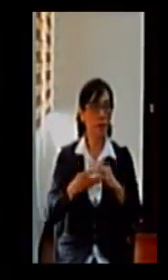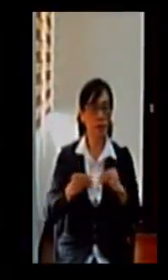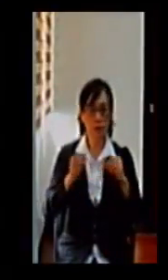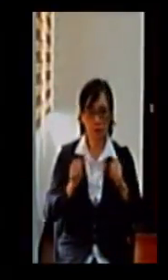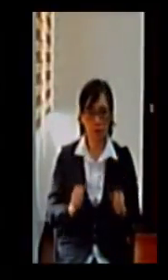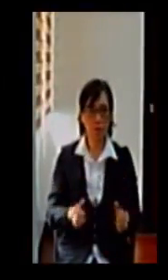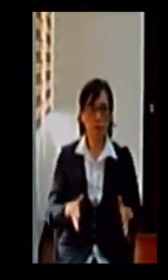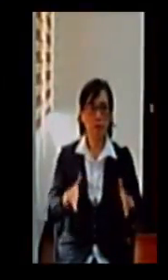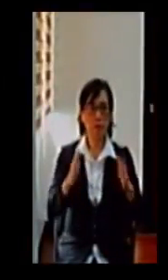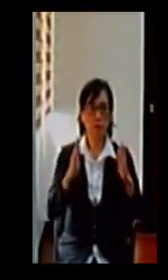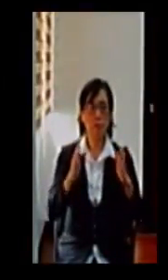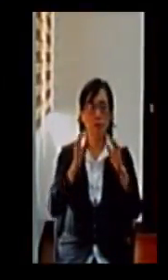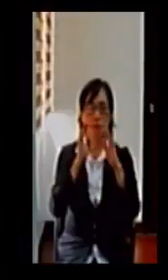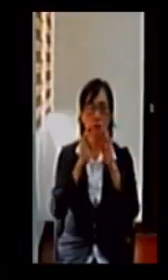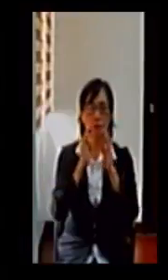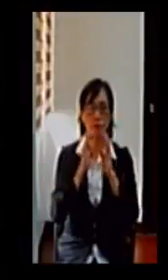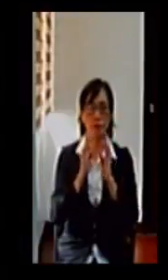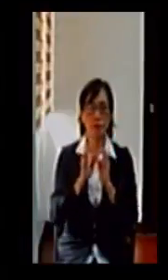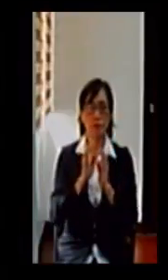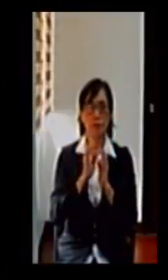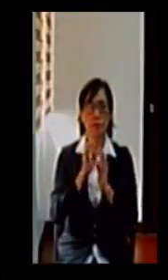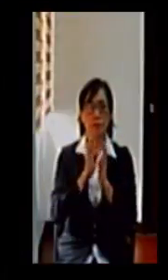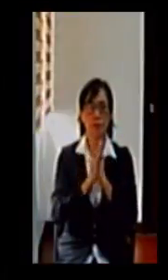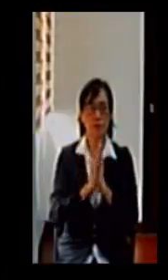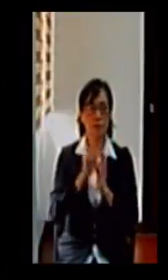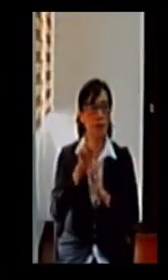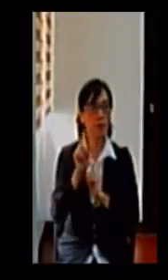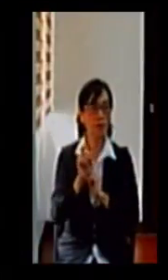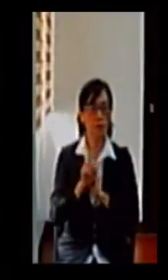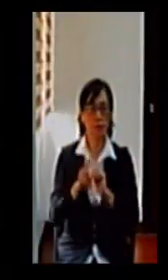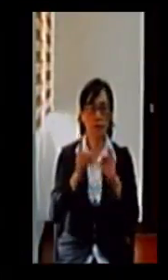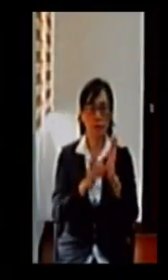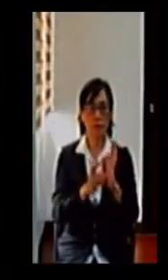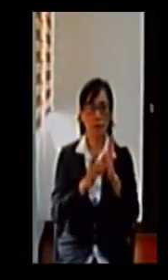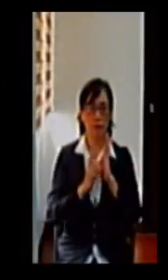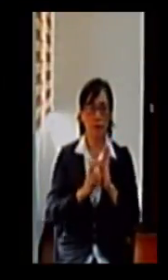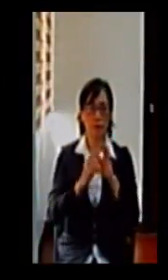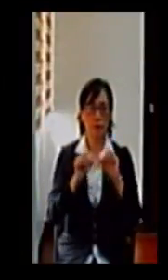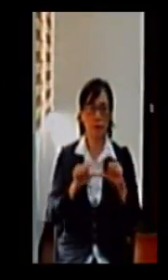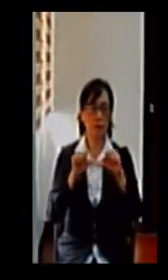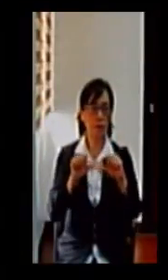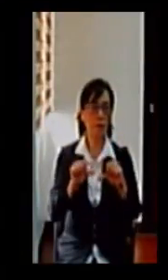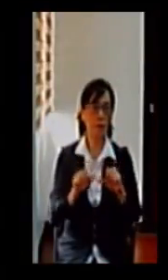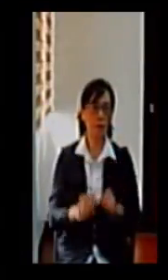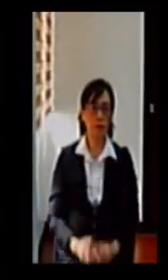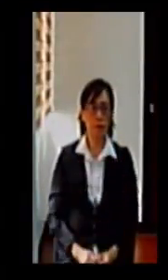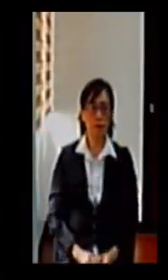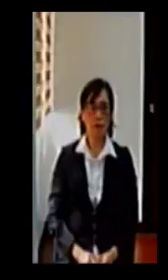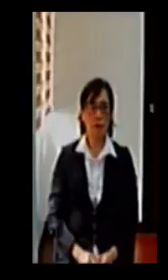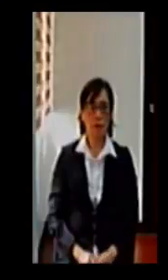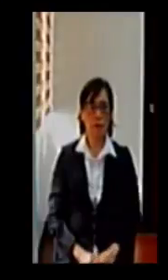to ask questions for the identification of documents? Please proceed.